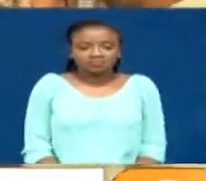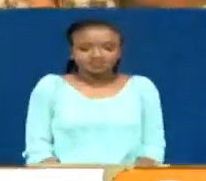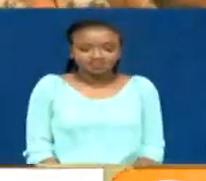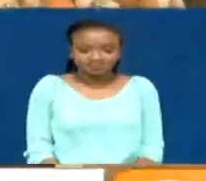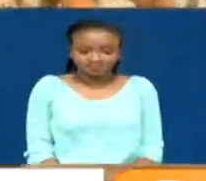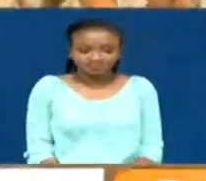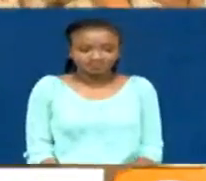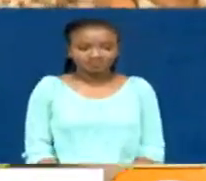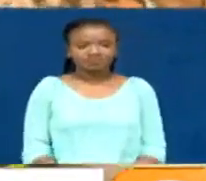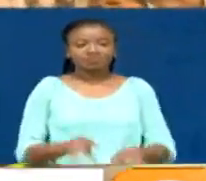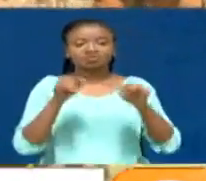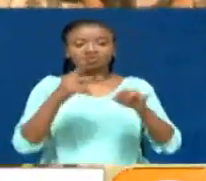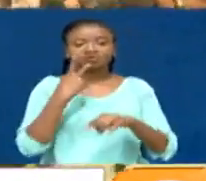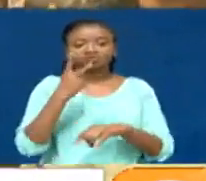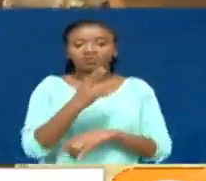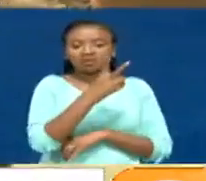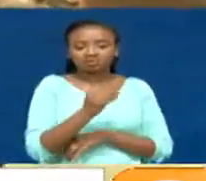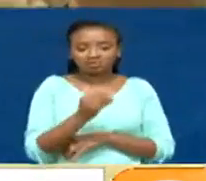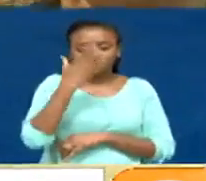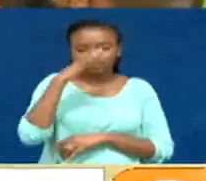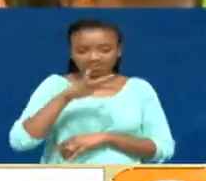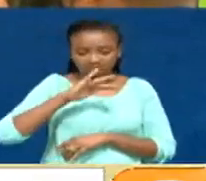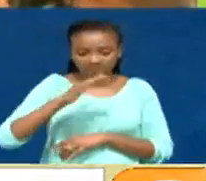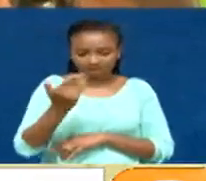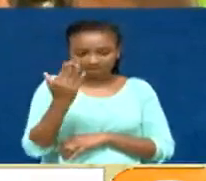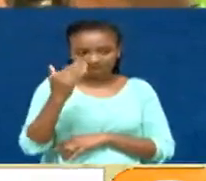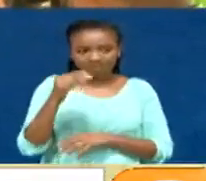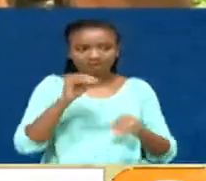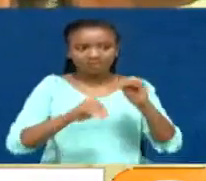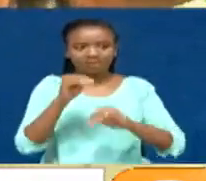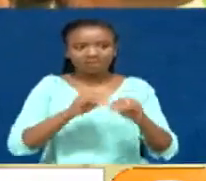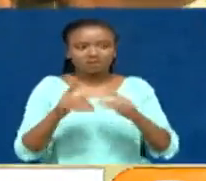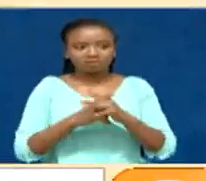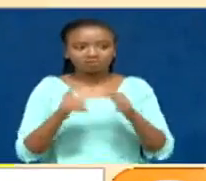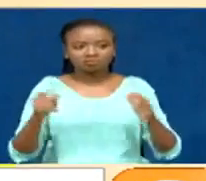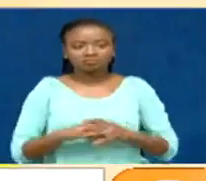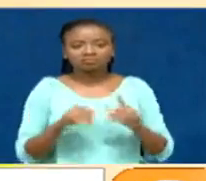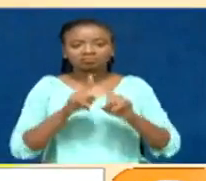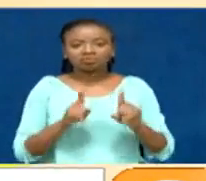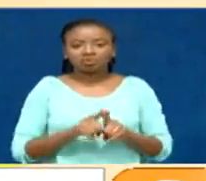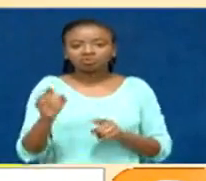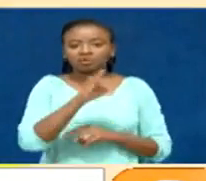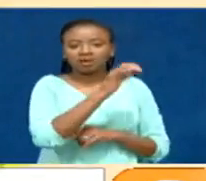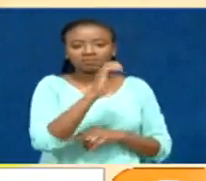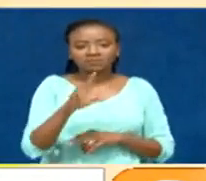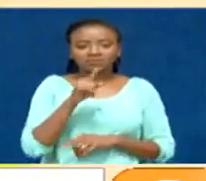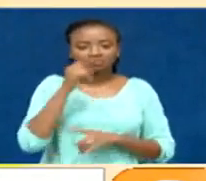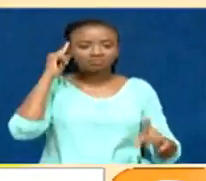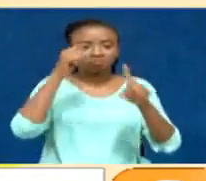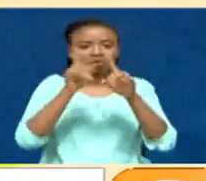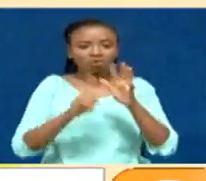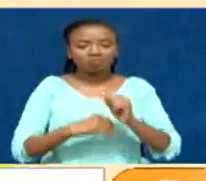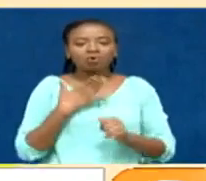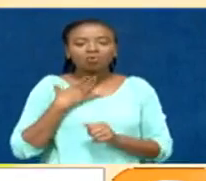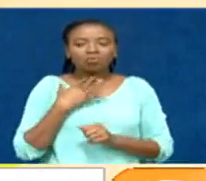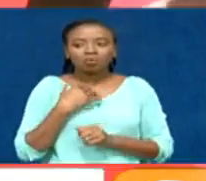It's now 220 days to the August 2022 general election. For IEBC, theirs is a task to clear all